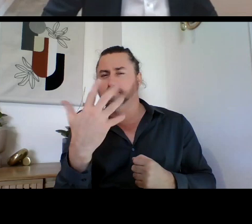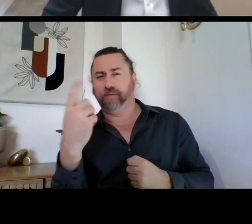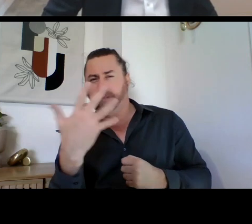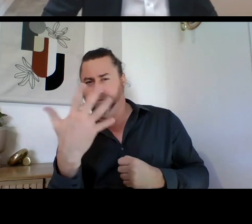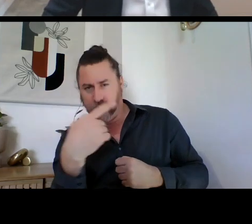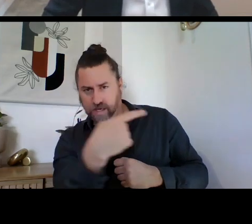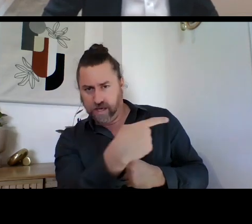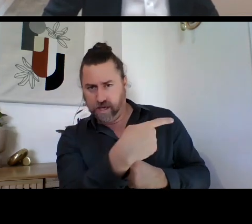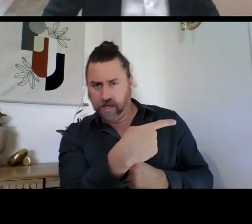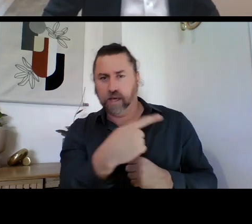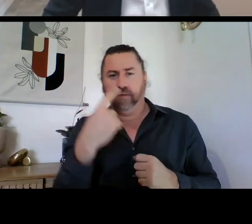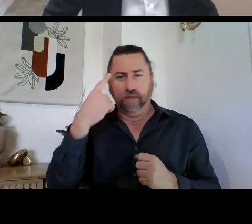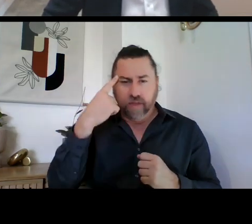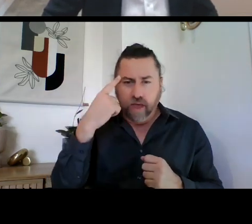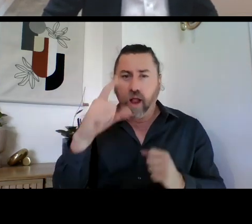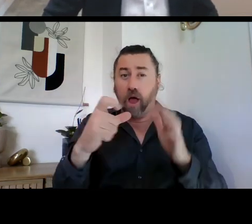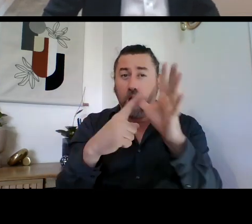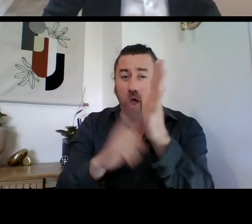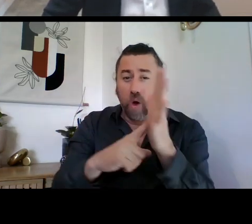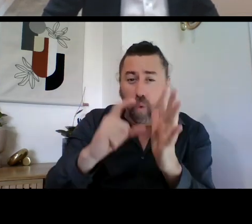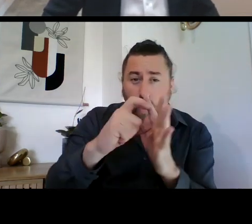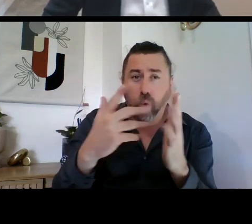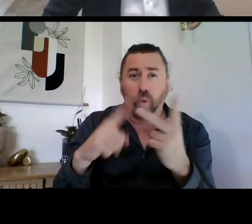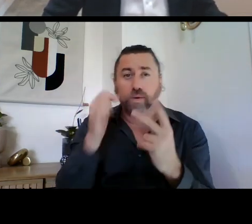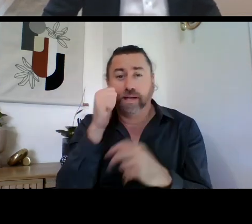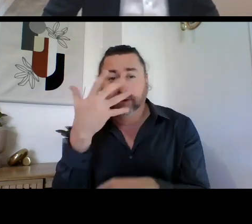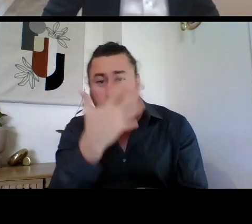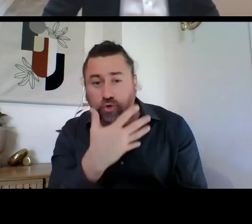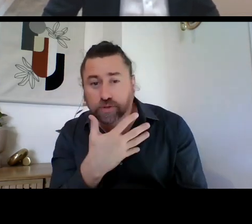identify characteristics such as cold status, Indigenous status,